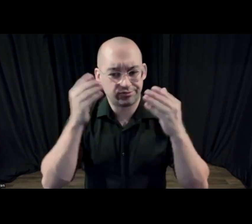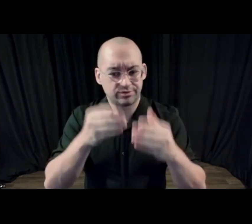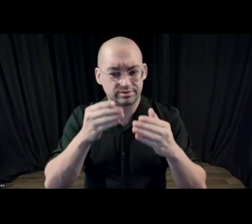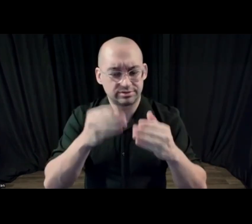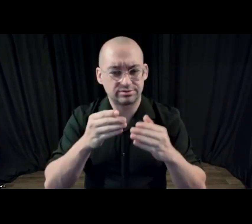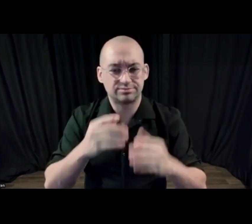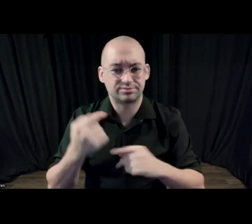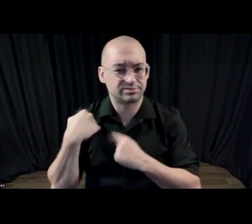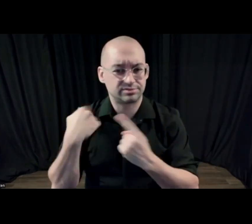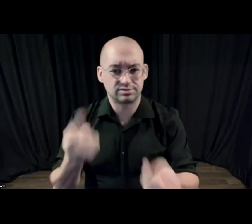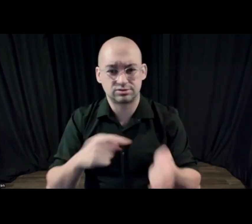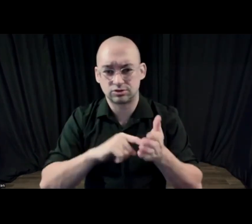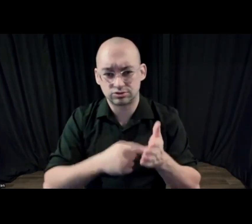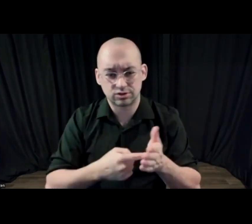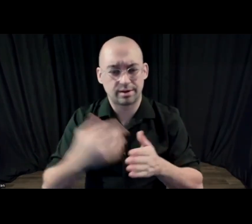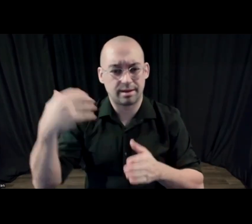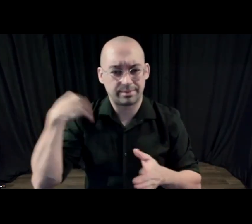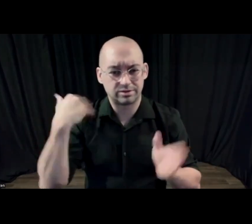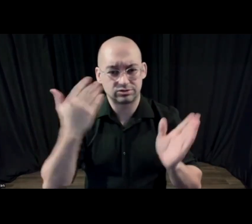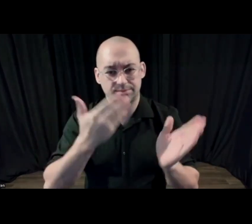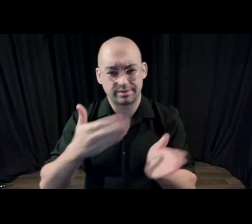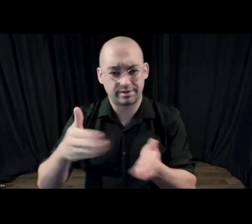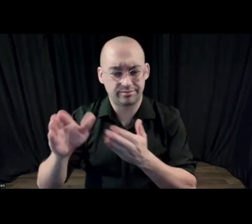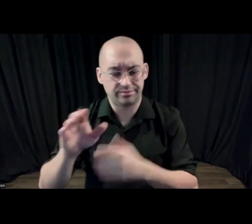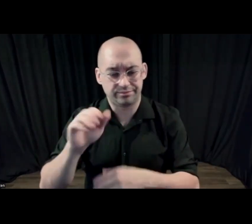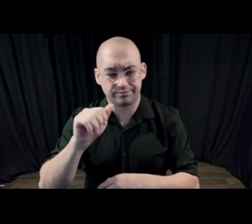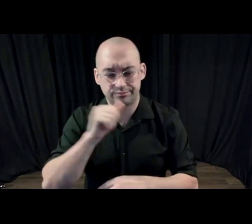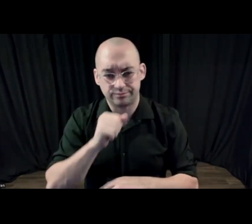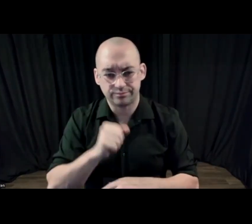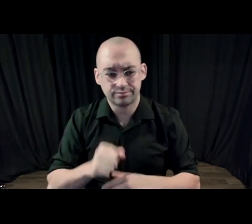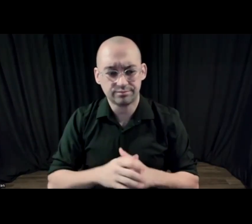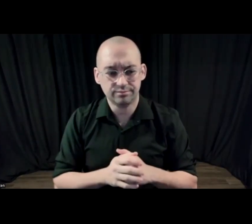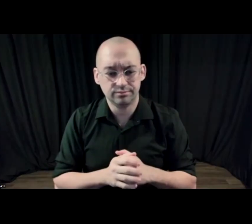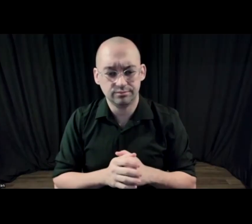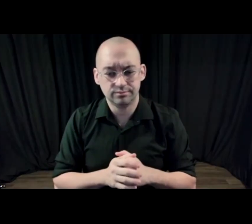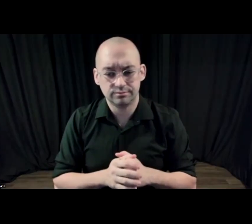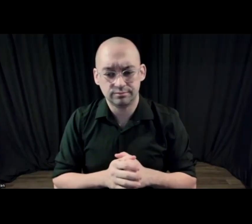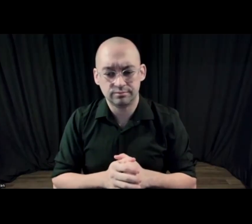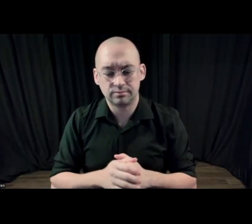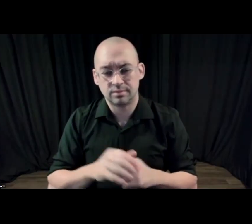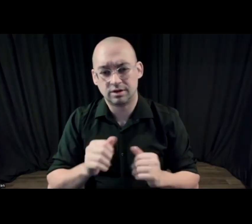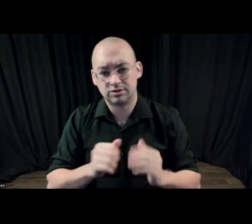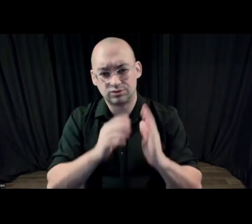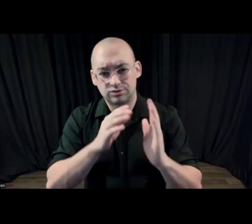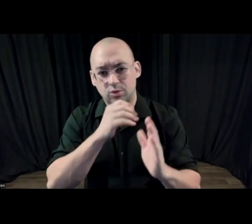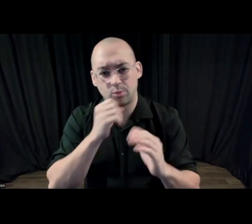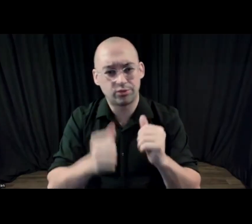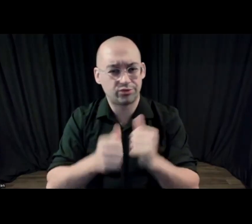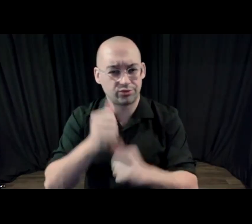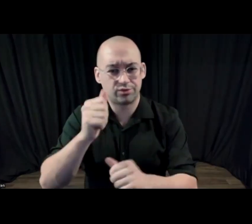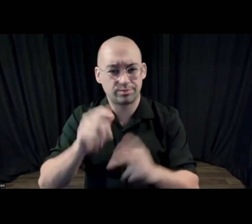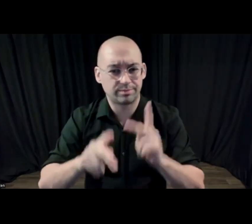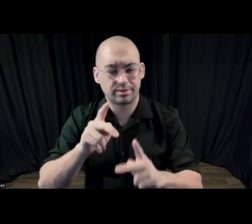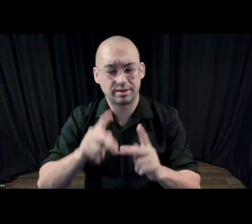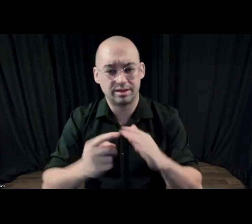outset of the Master Plan for Aging in addressing older adult isolation and loneliness. And that is